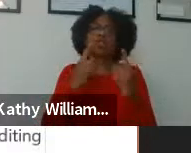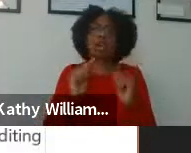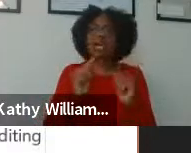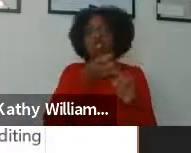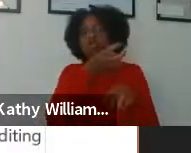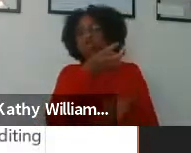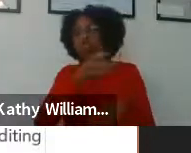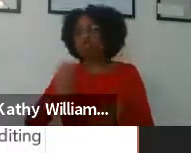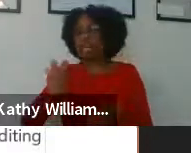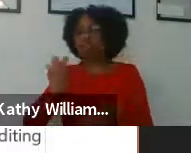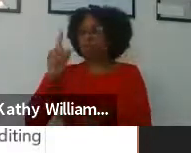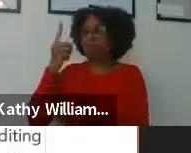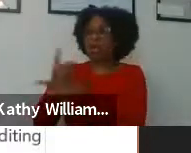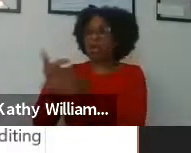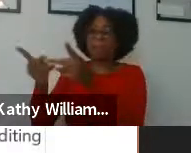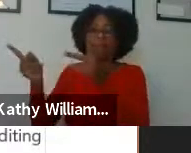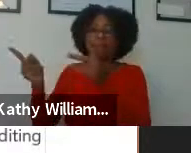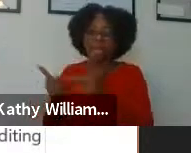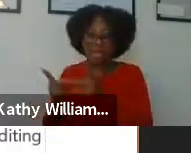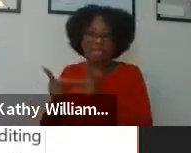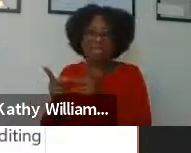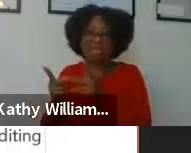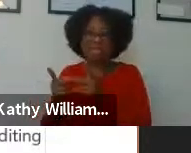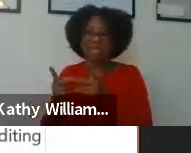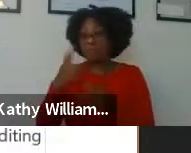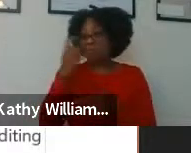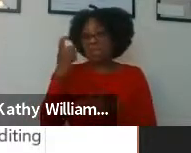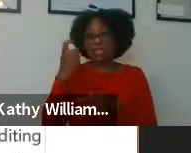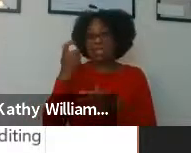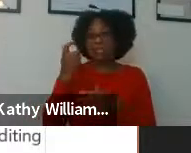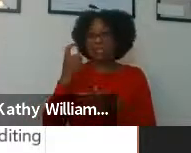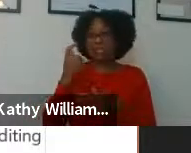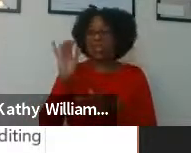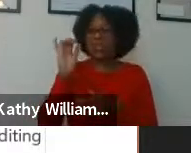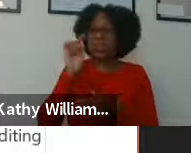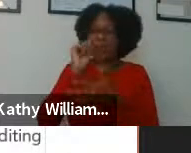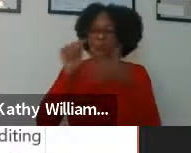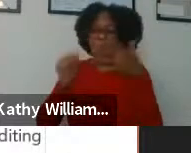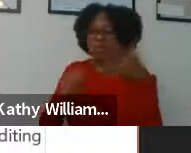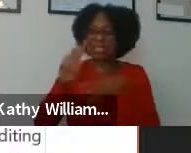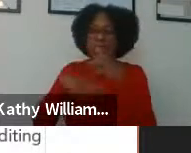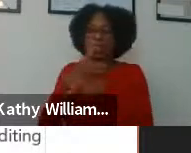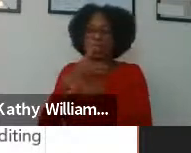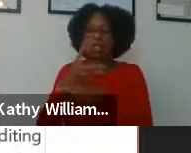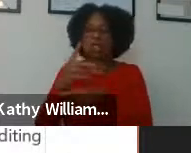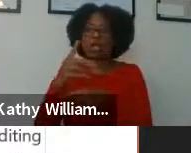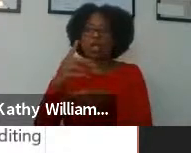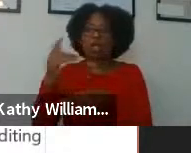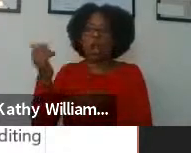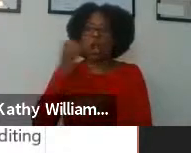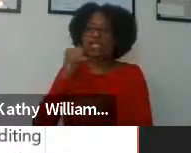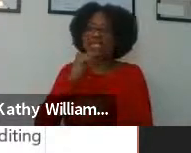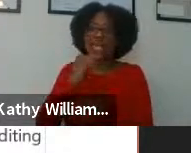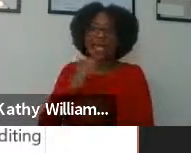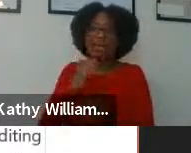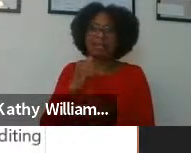because those types of calls may not be suitable for a clinic. The clinics are really designed